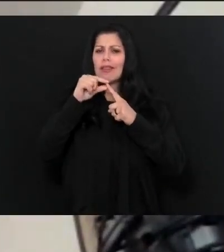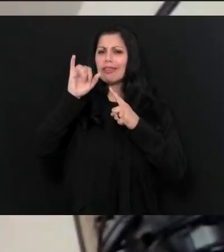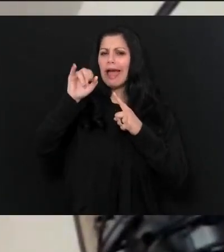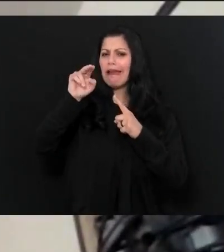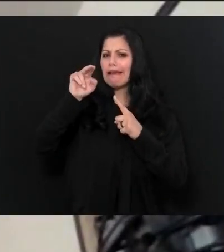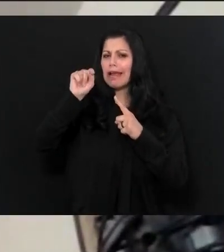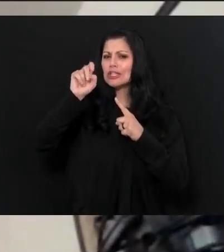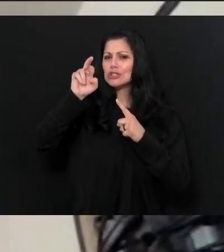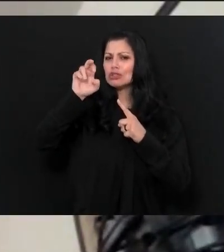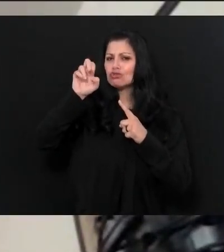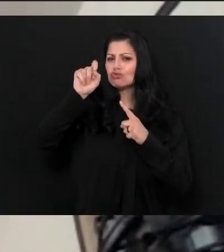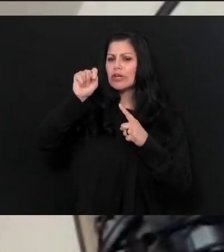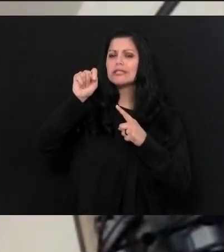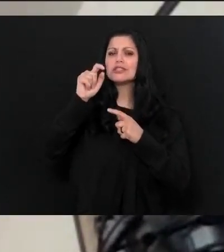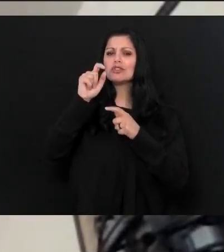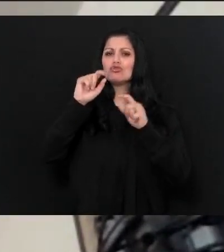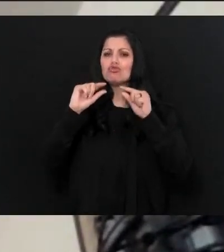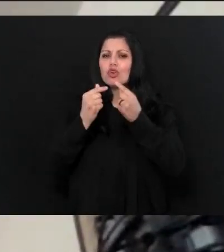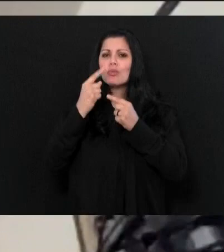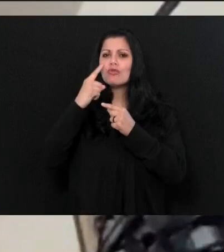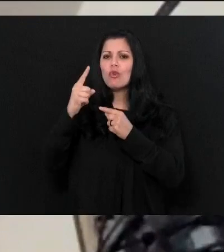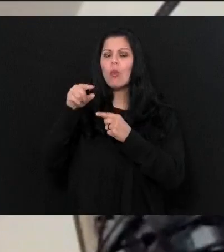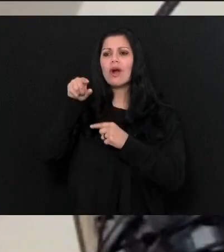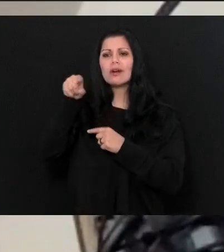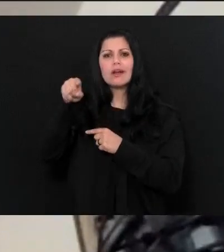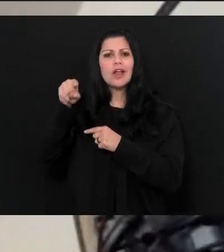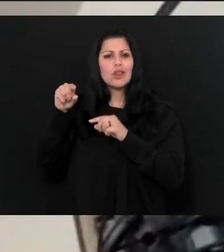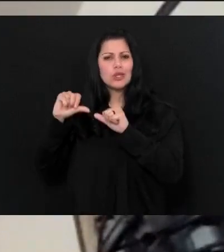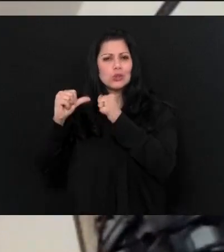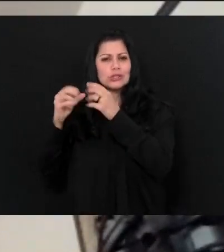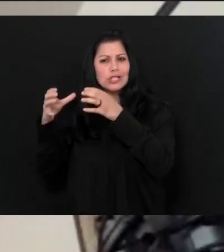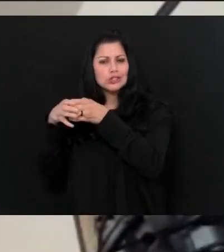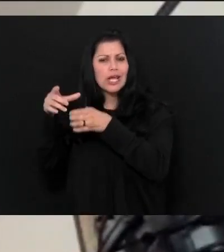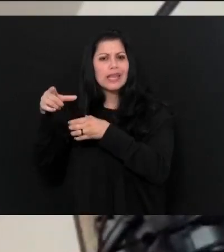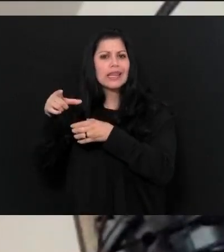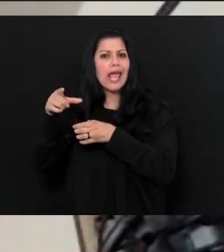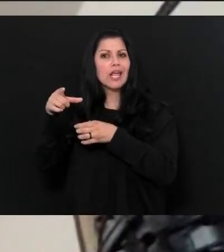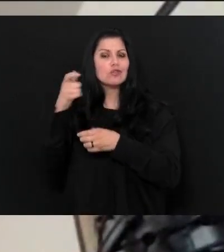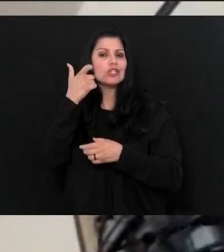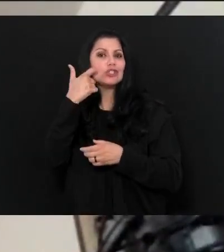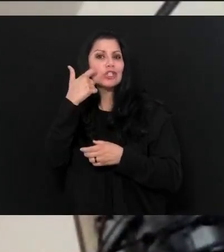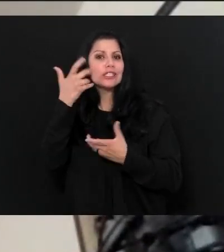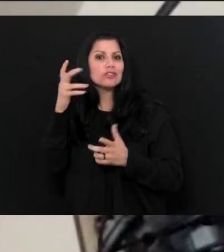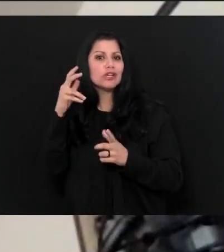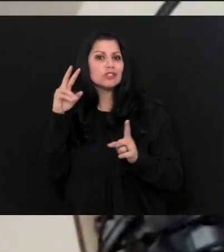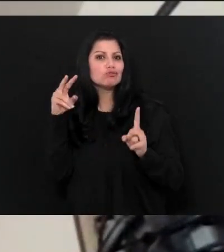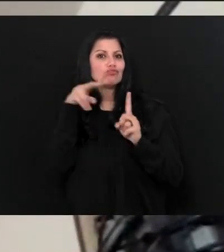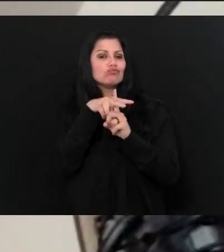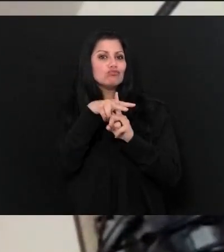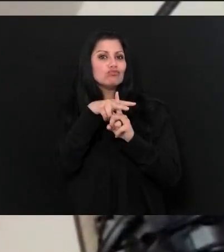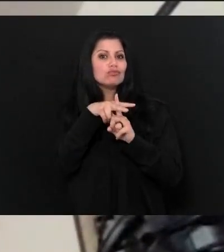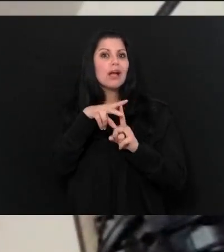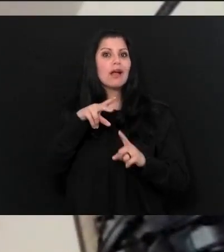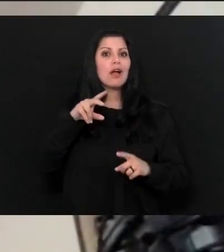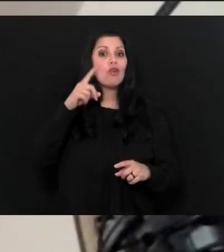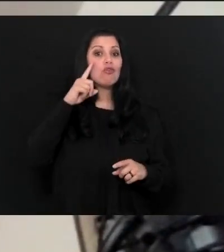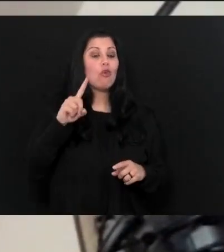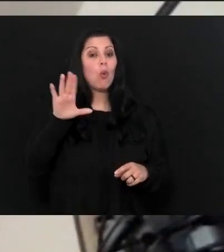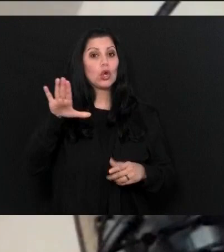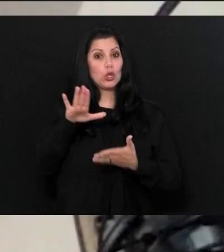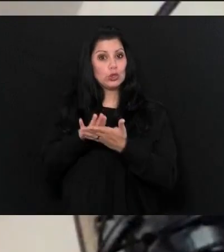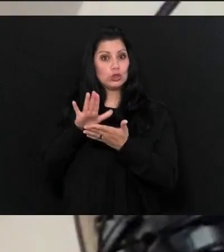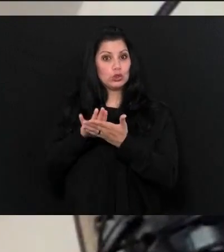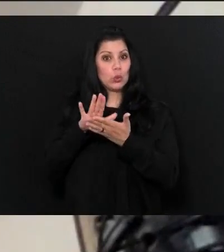Education Association. They announced just a little bit ago that they have filed their injunction in regards to the school